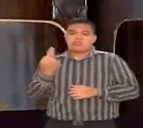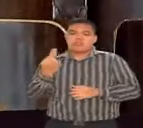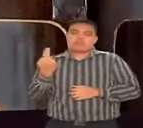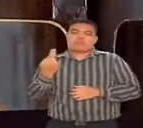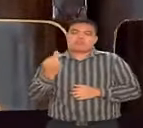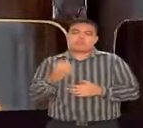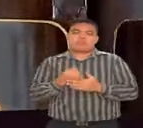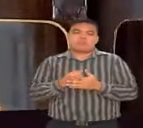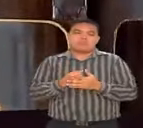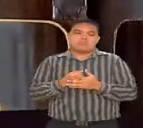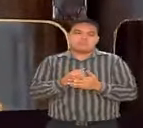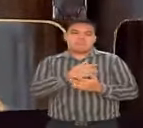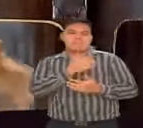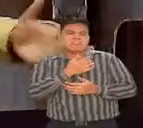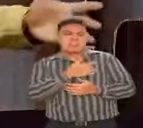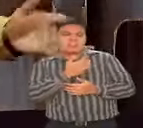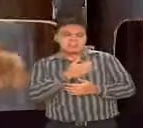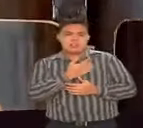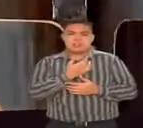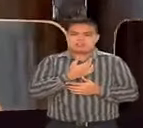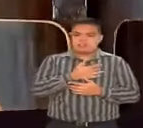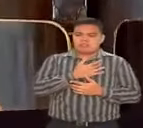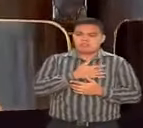You may feel like you are